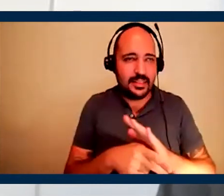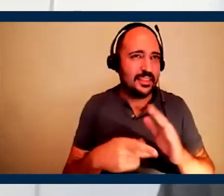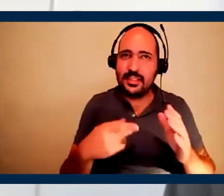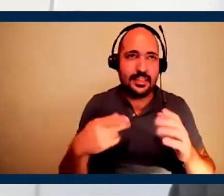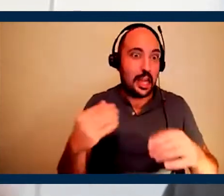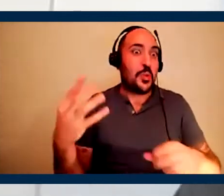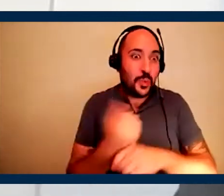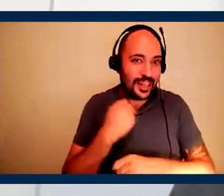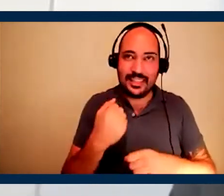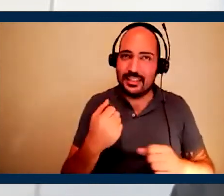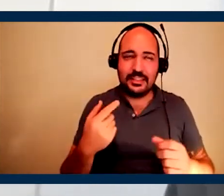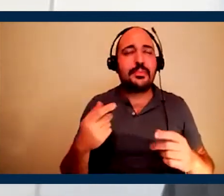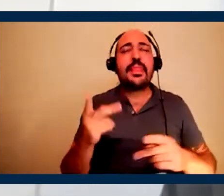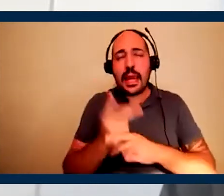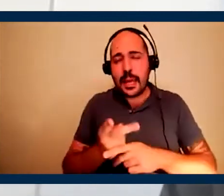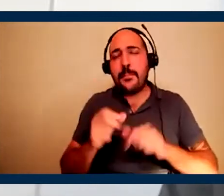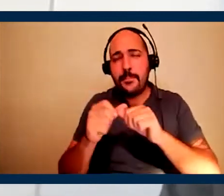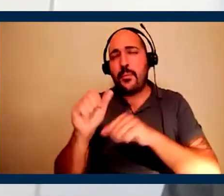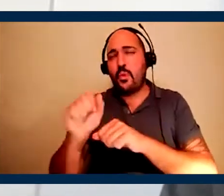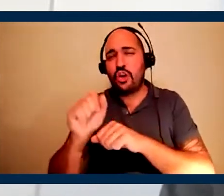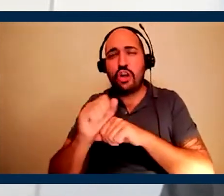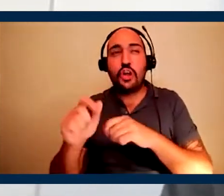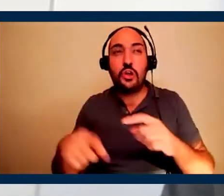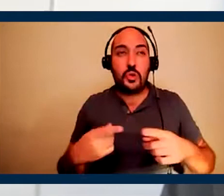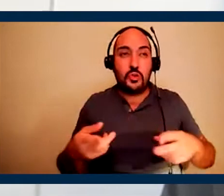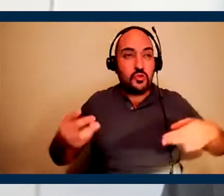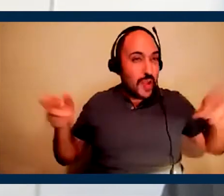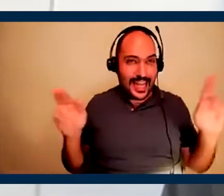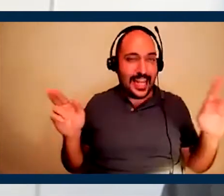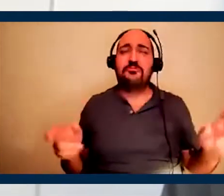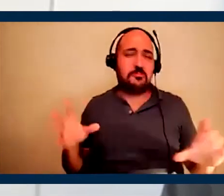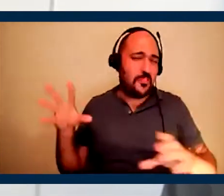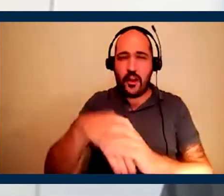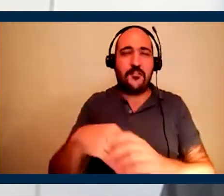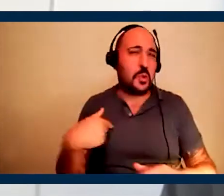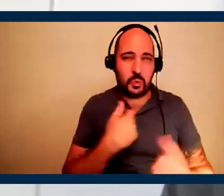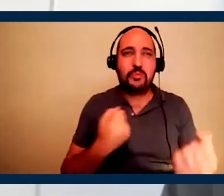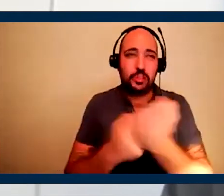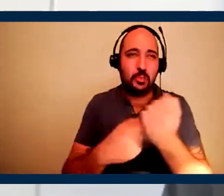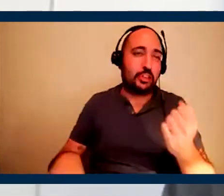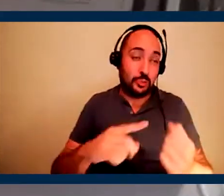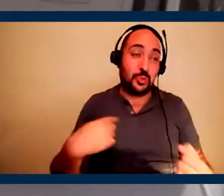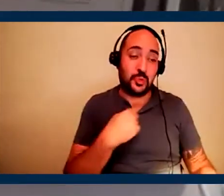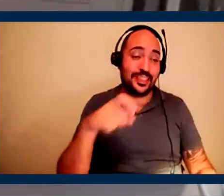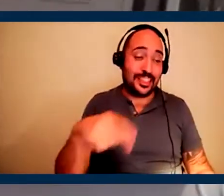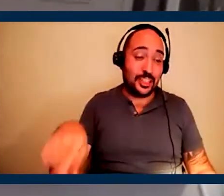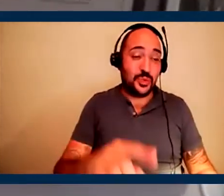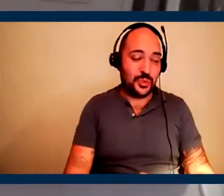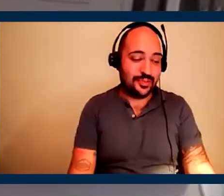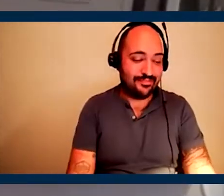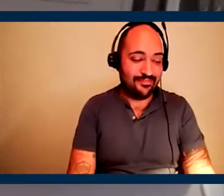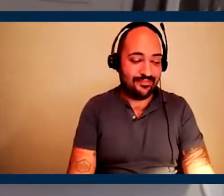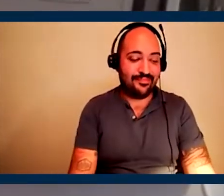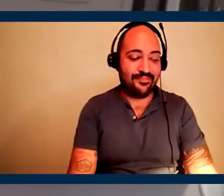you're ready, the rest of us can all jump in and support you because we need you. Thank you. Thank you. Madam Chair,